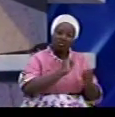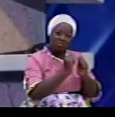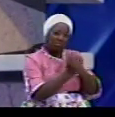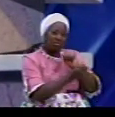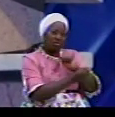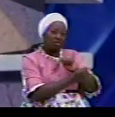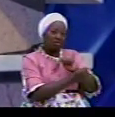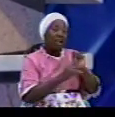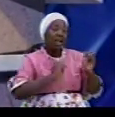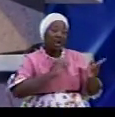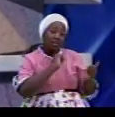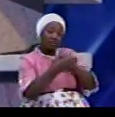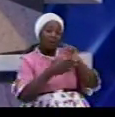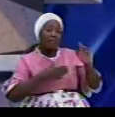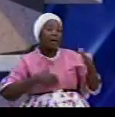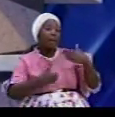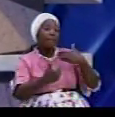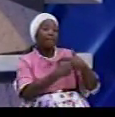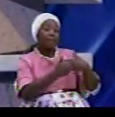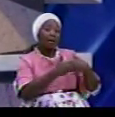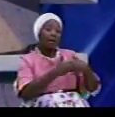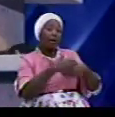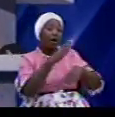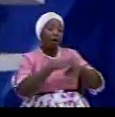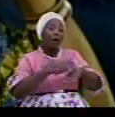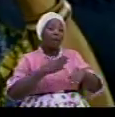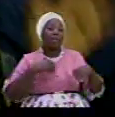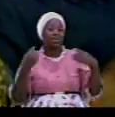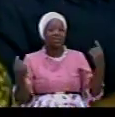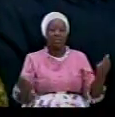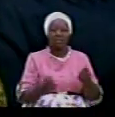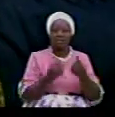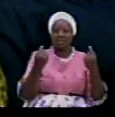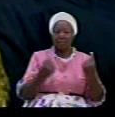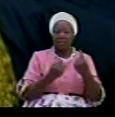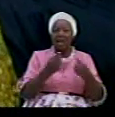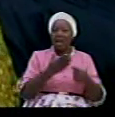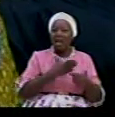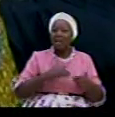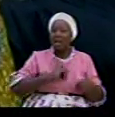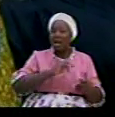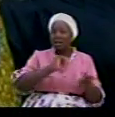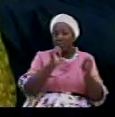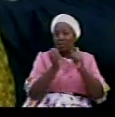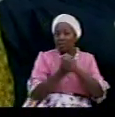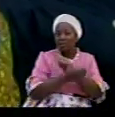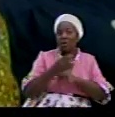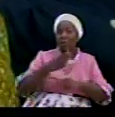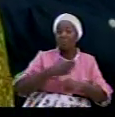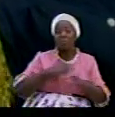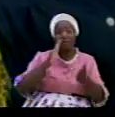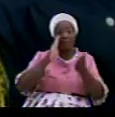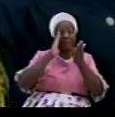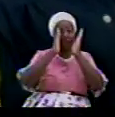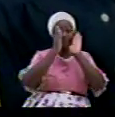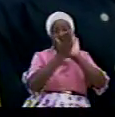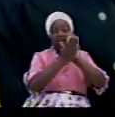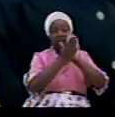I turn my back on my sin, and I turn my face to the